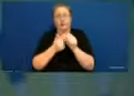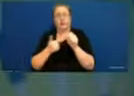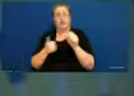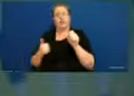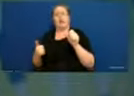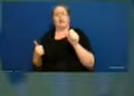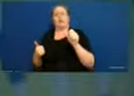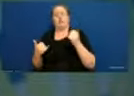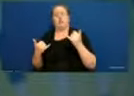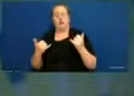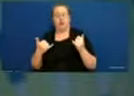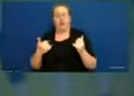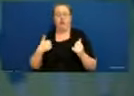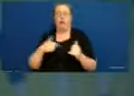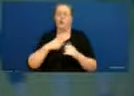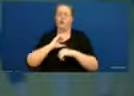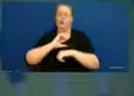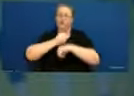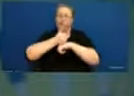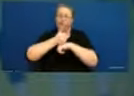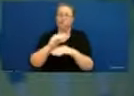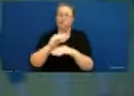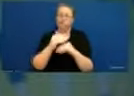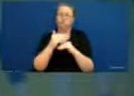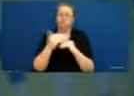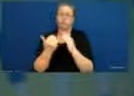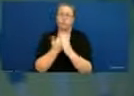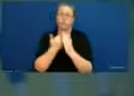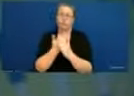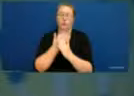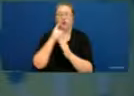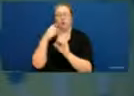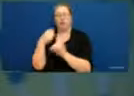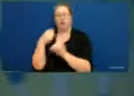in the measures that we put in, and I'll talk a bit more about that in a minute.